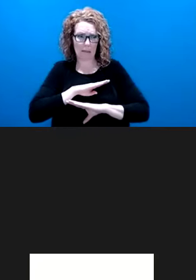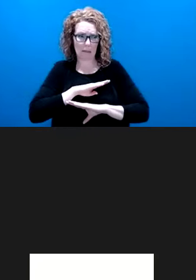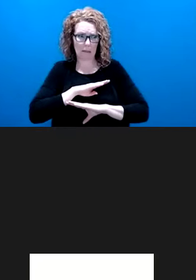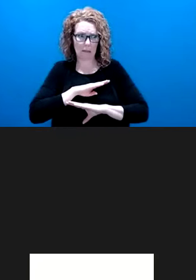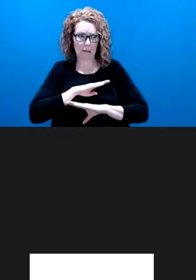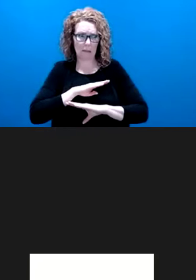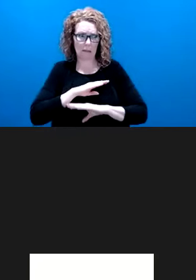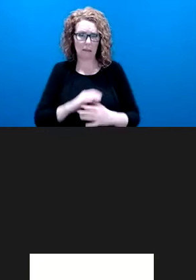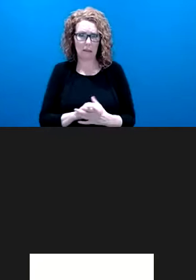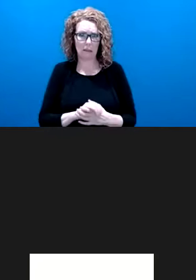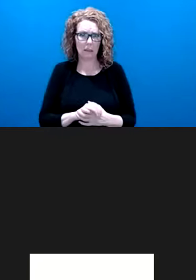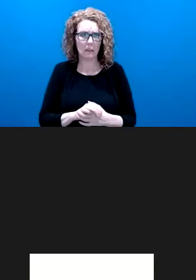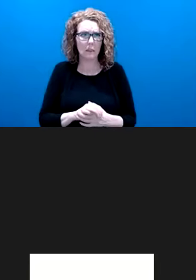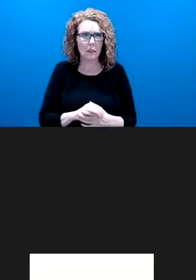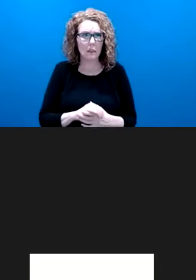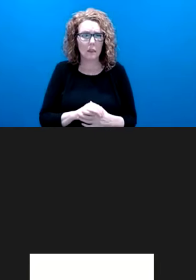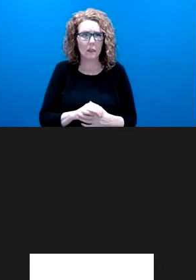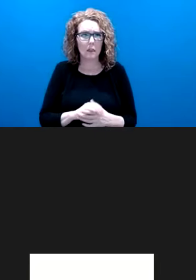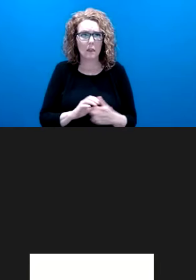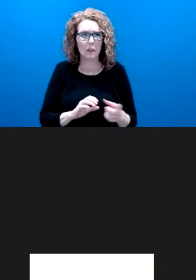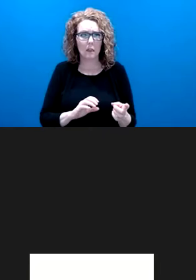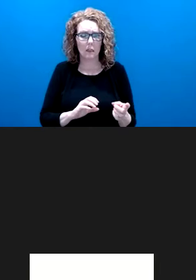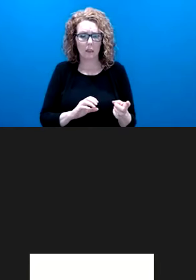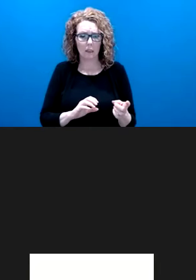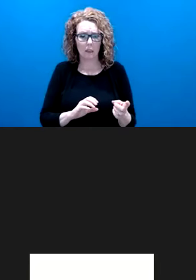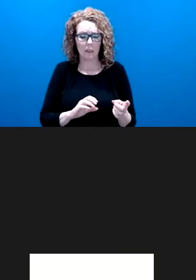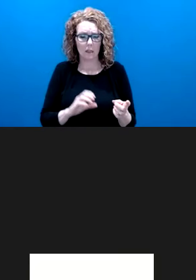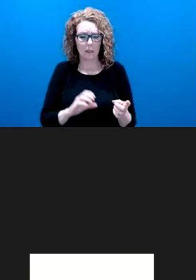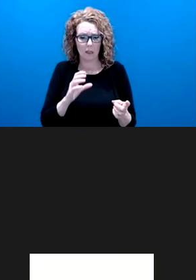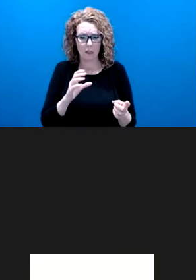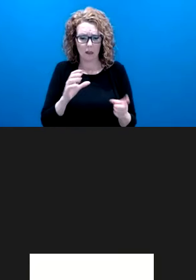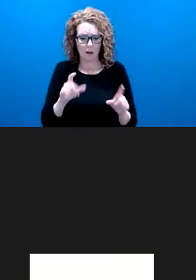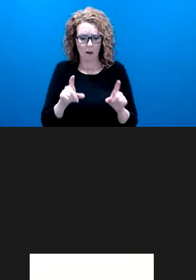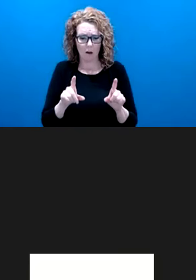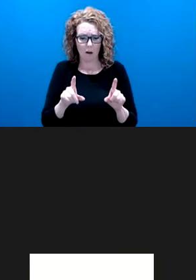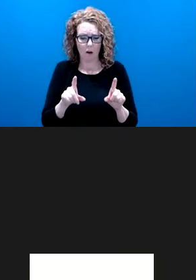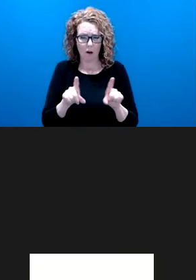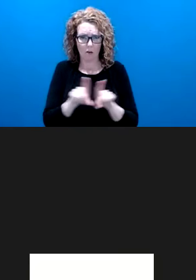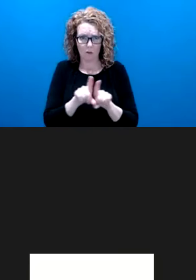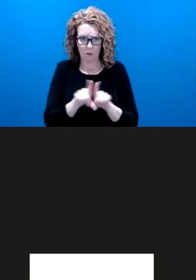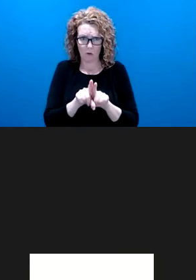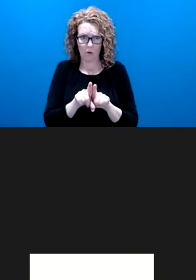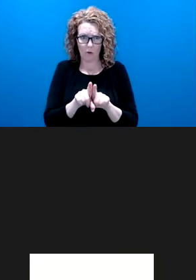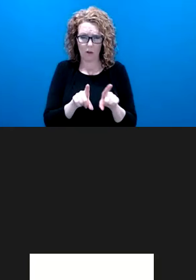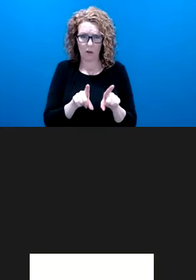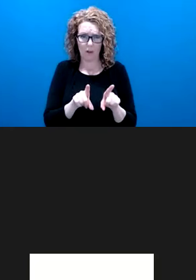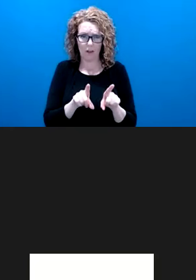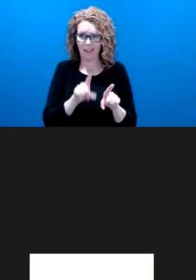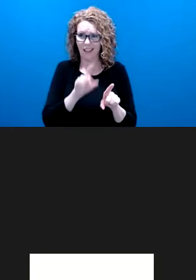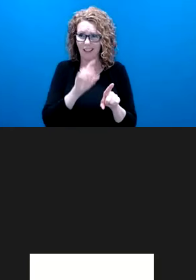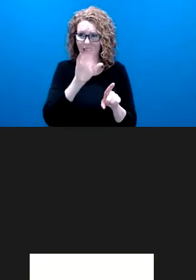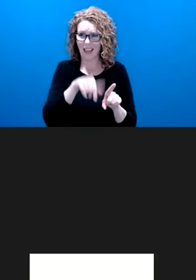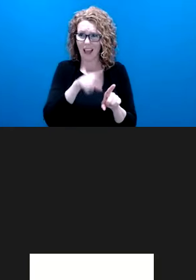bigger, Ross? And then also, it's important for us to note here that this was really